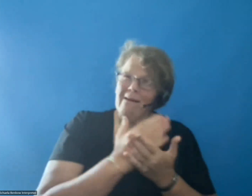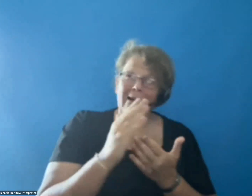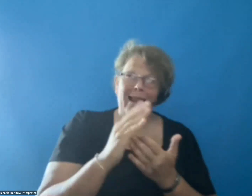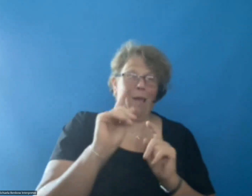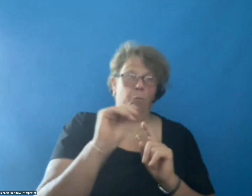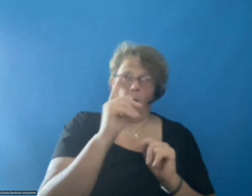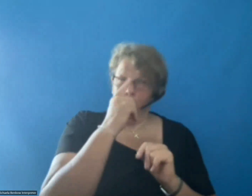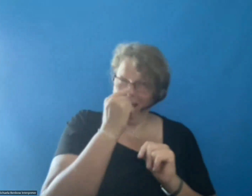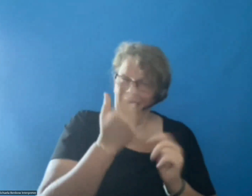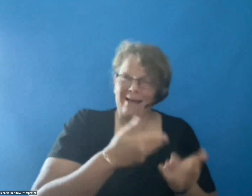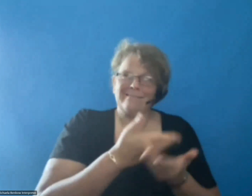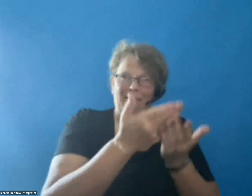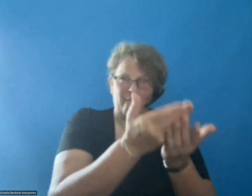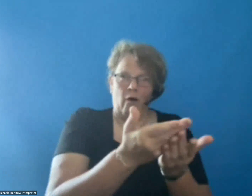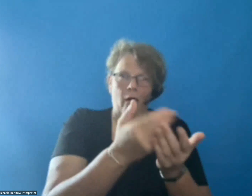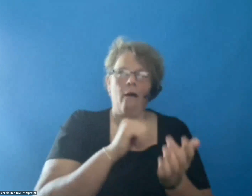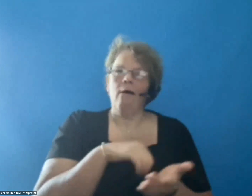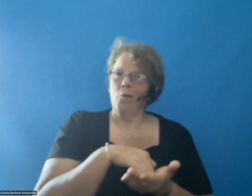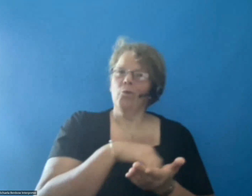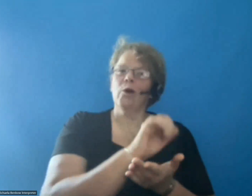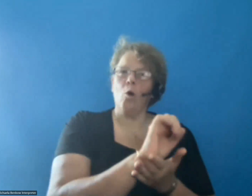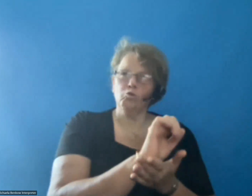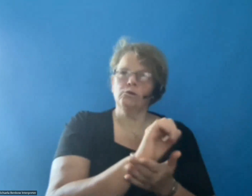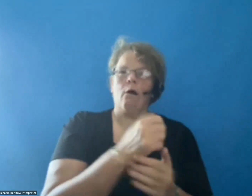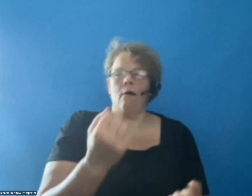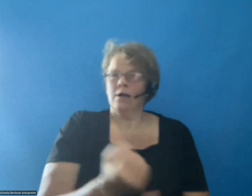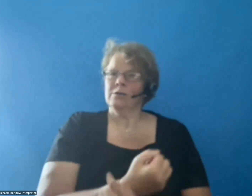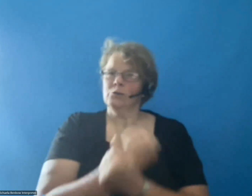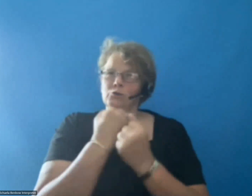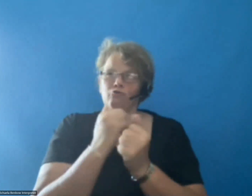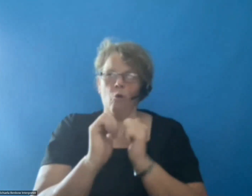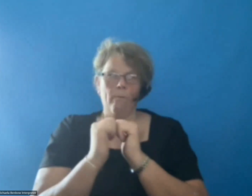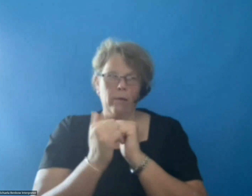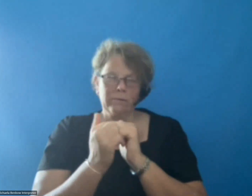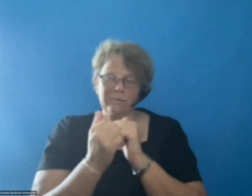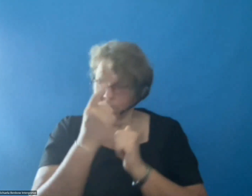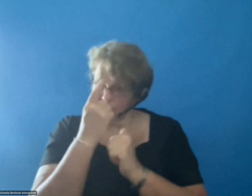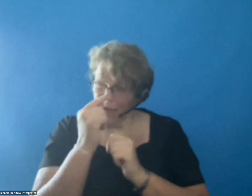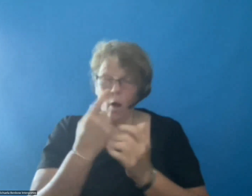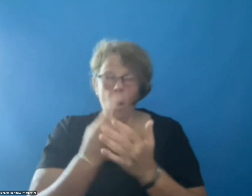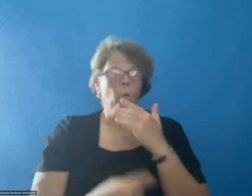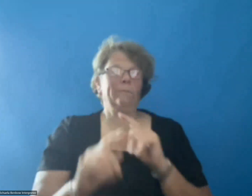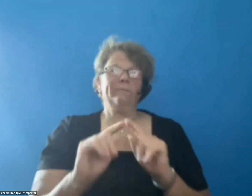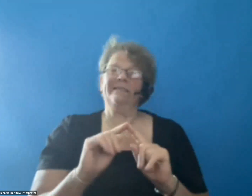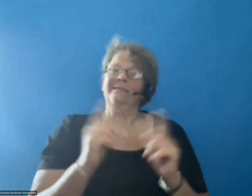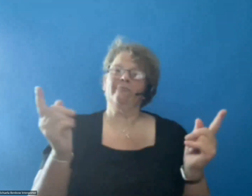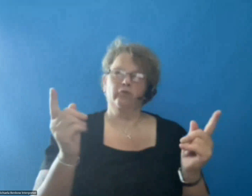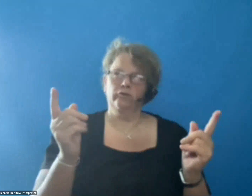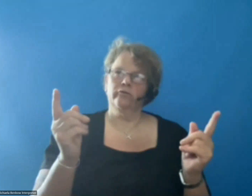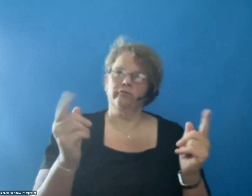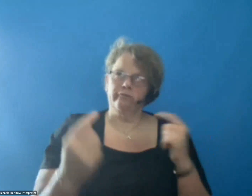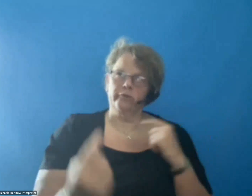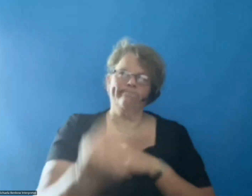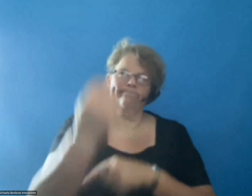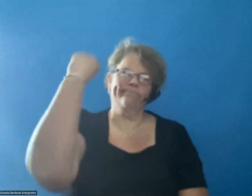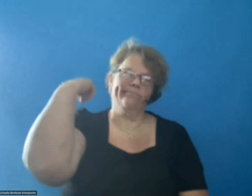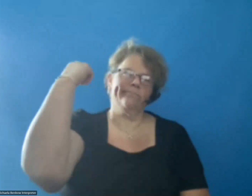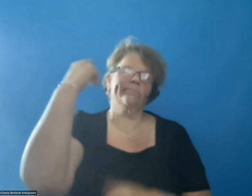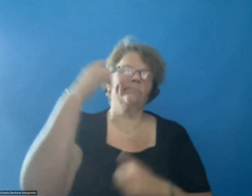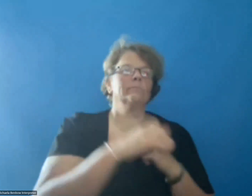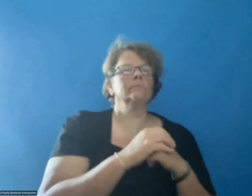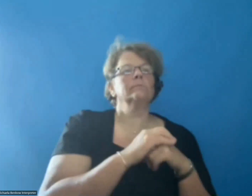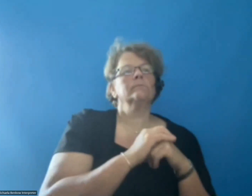got those strong partnerships, I think things can only be different and more improved to where they've been historically. Yeah, and so just to